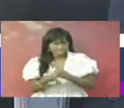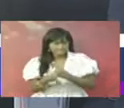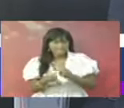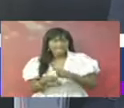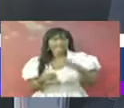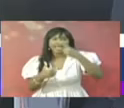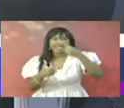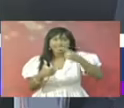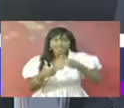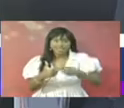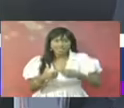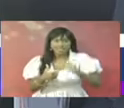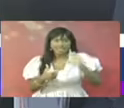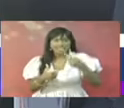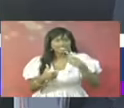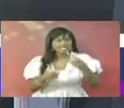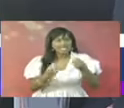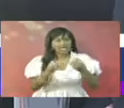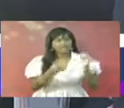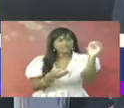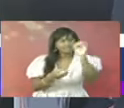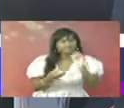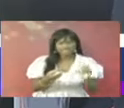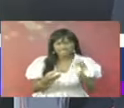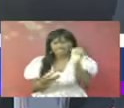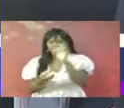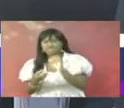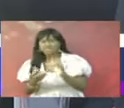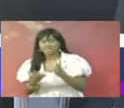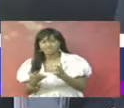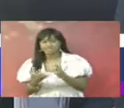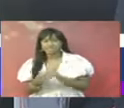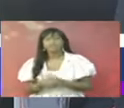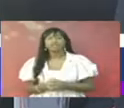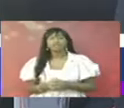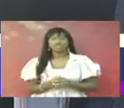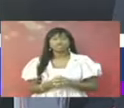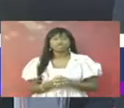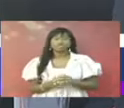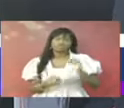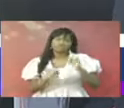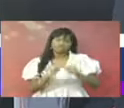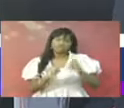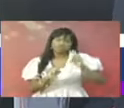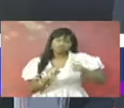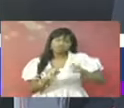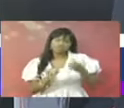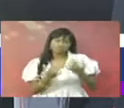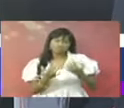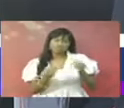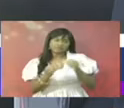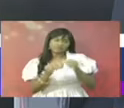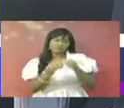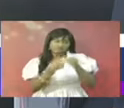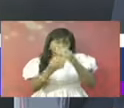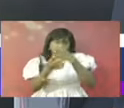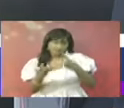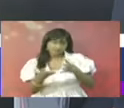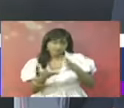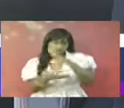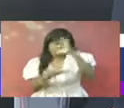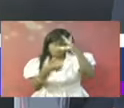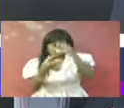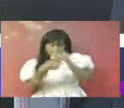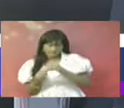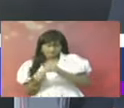can generate the percentages and the sorts of things that we have done on at least 2 occasions so far. And we did say that once that information is available